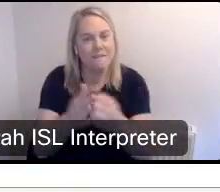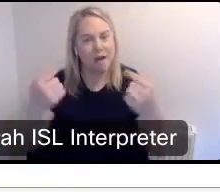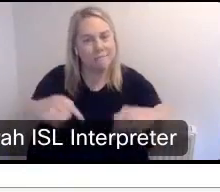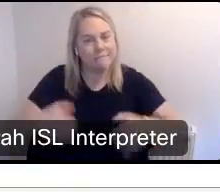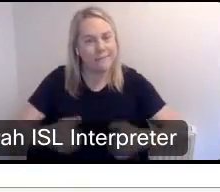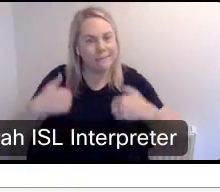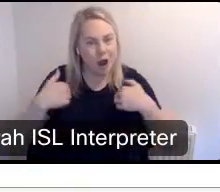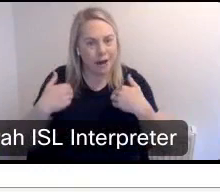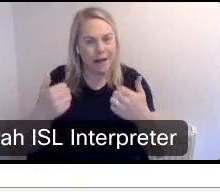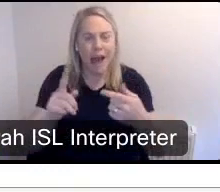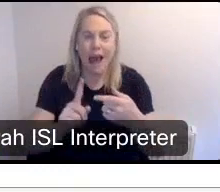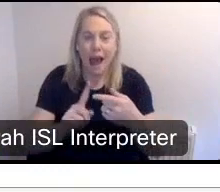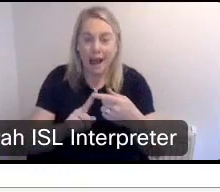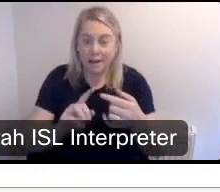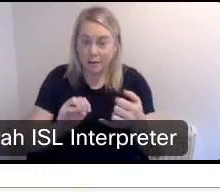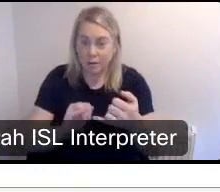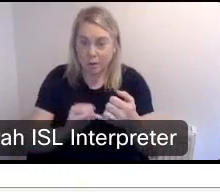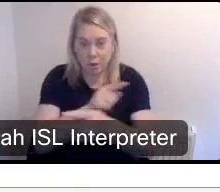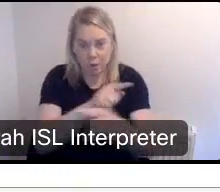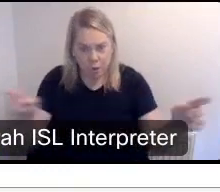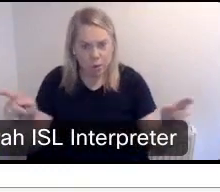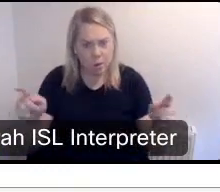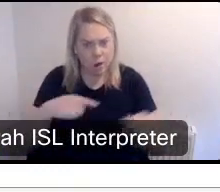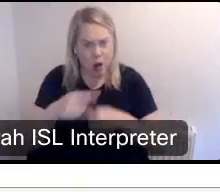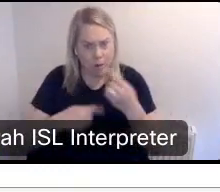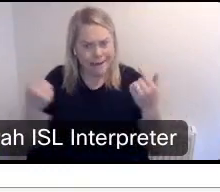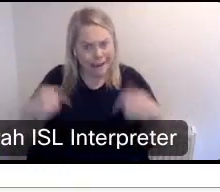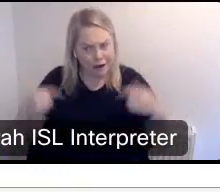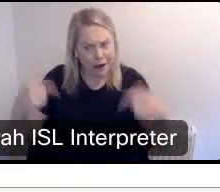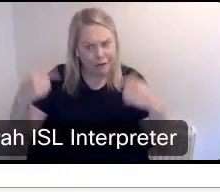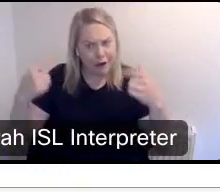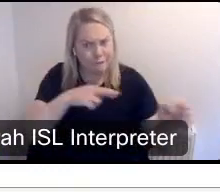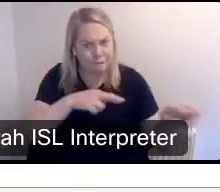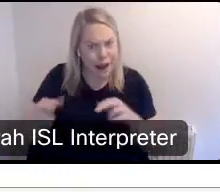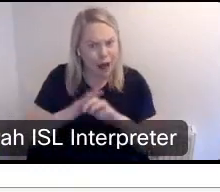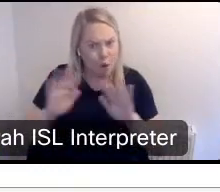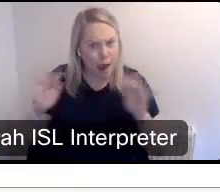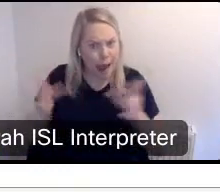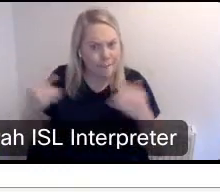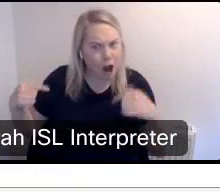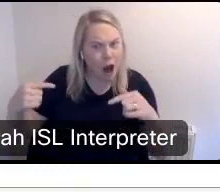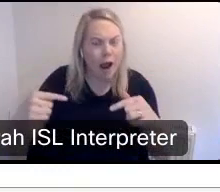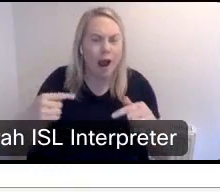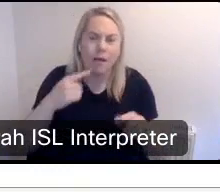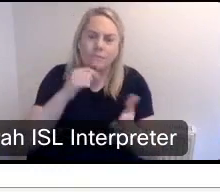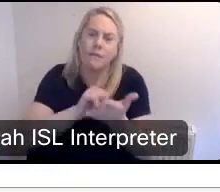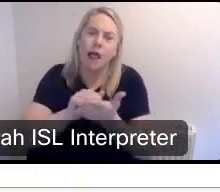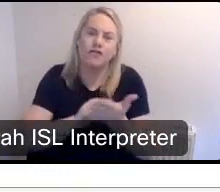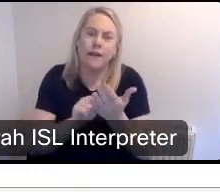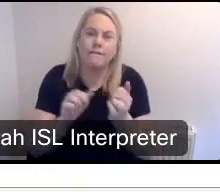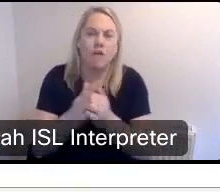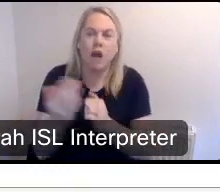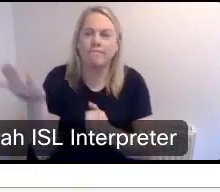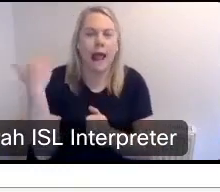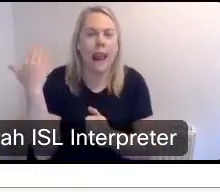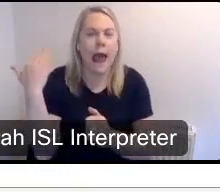of you who are avid followers of our webinars, apologies for the postponement in the